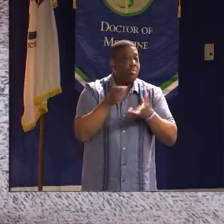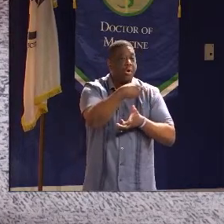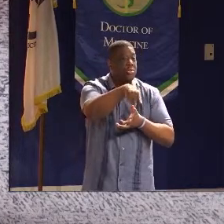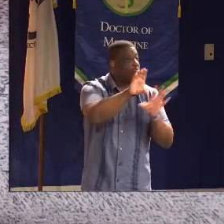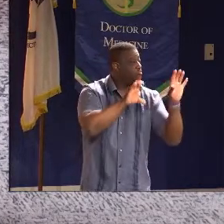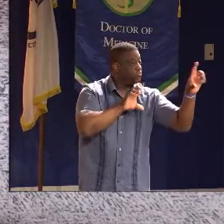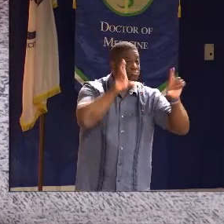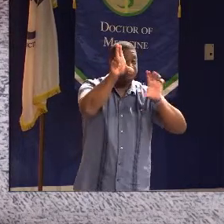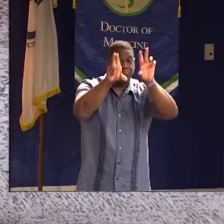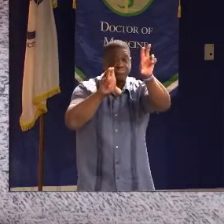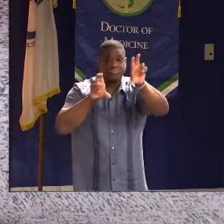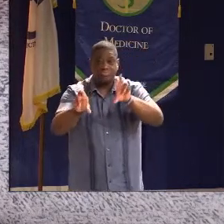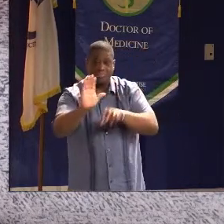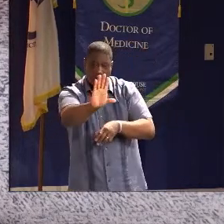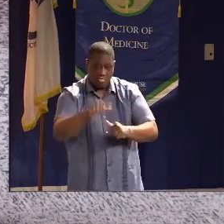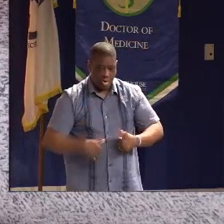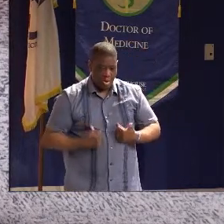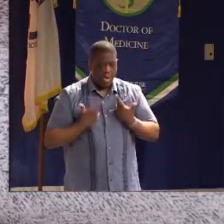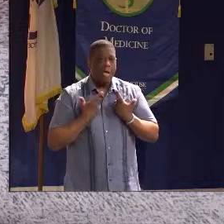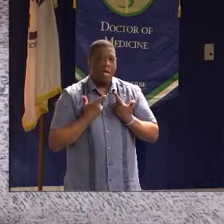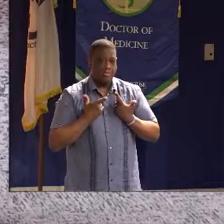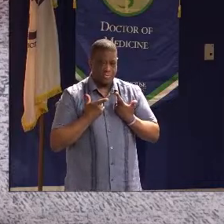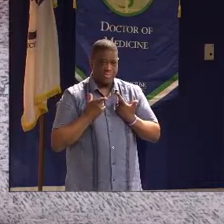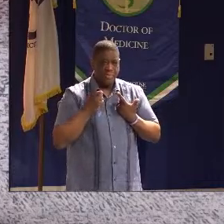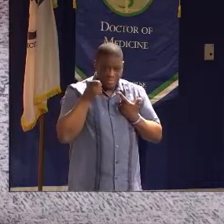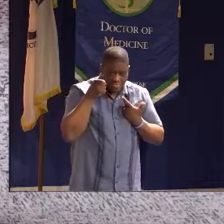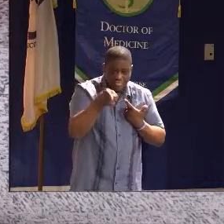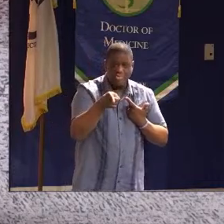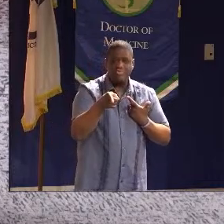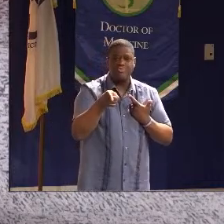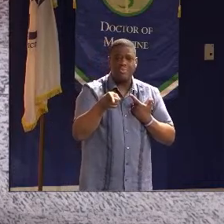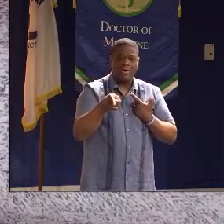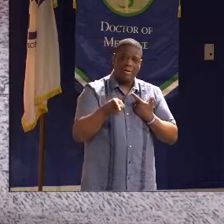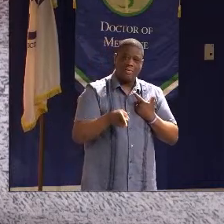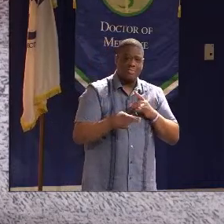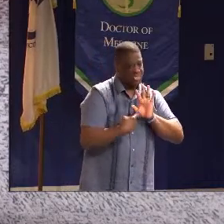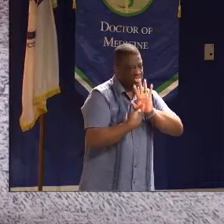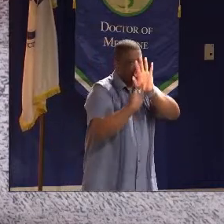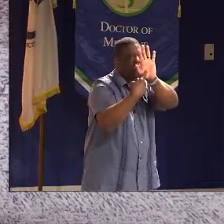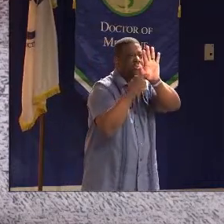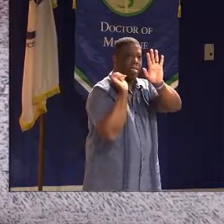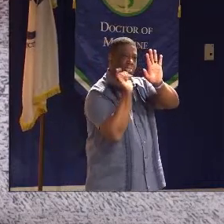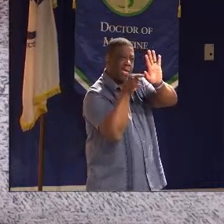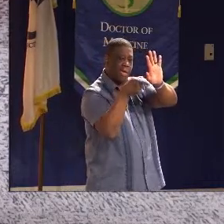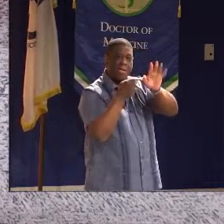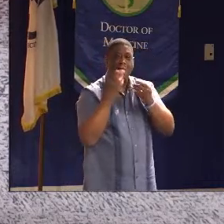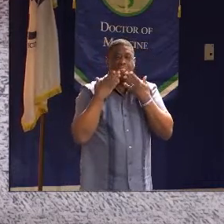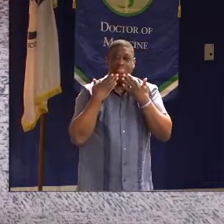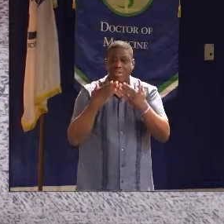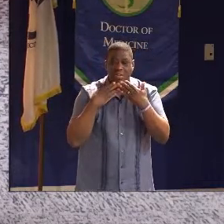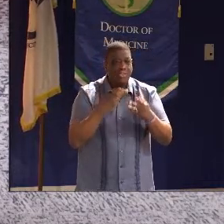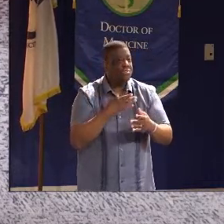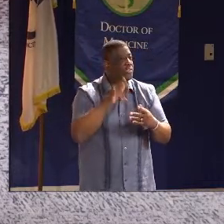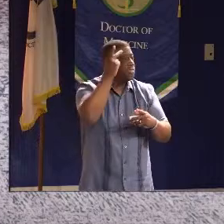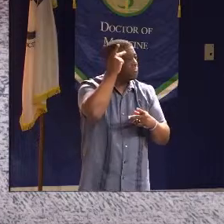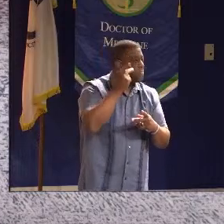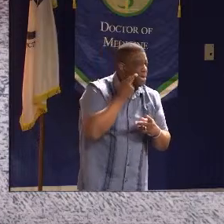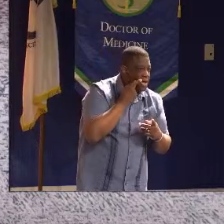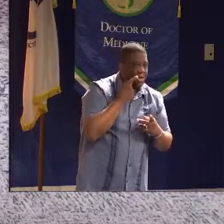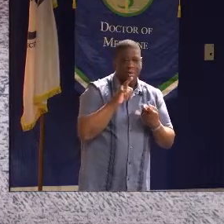you all are the return on our investment. So thank you to the parents, the families, the